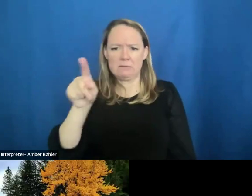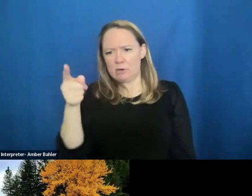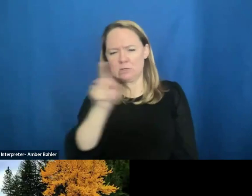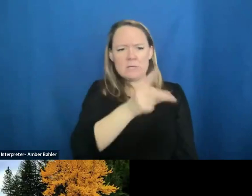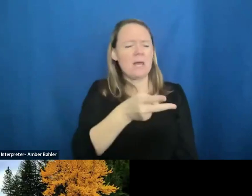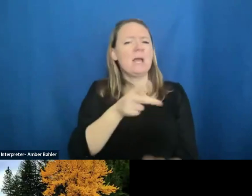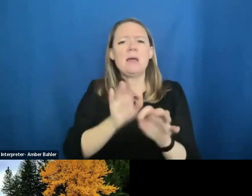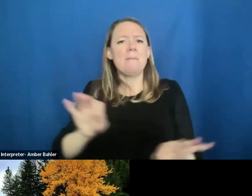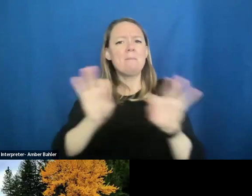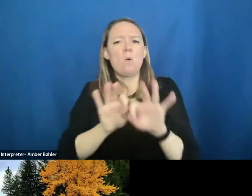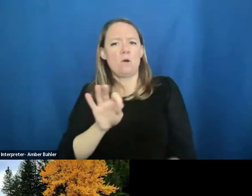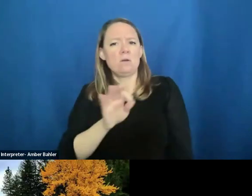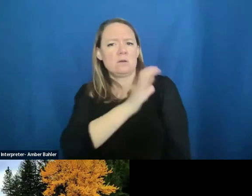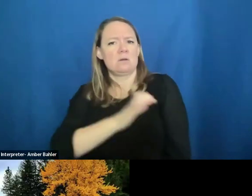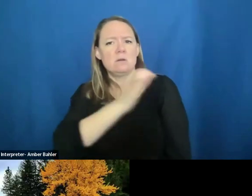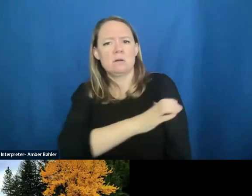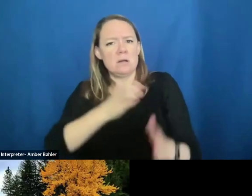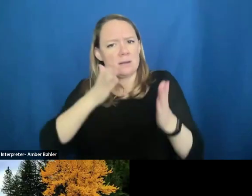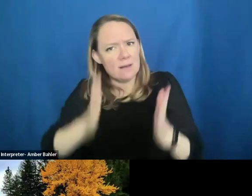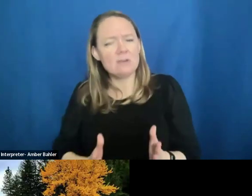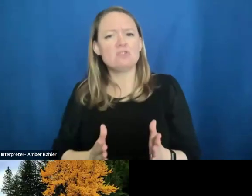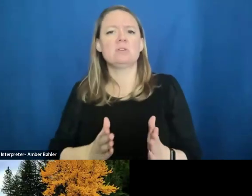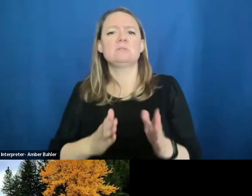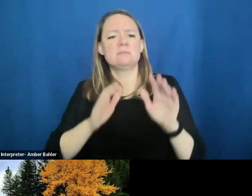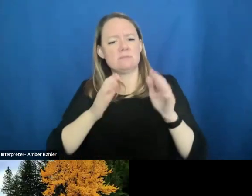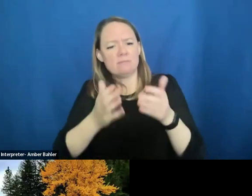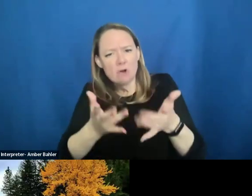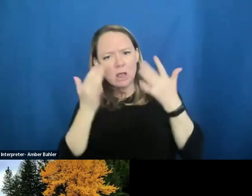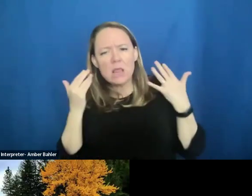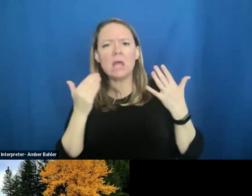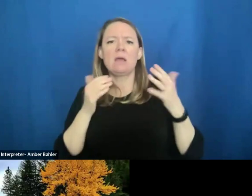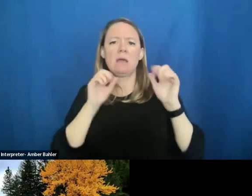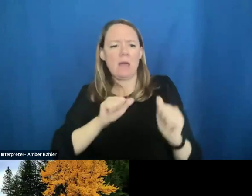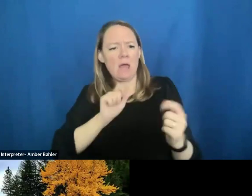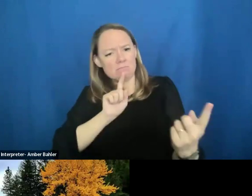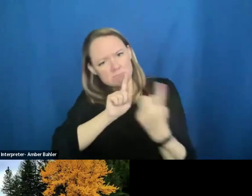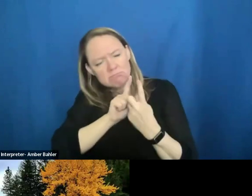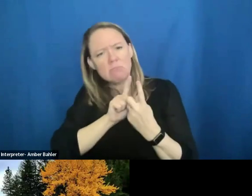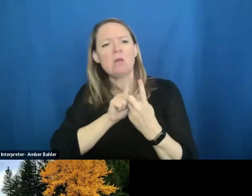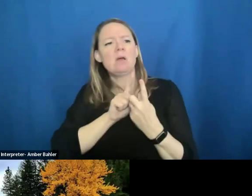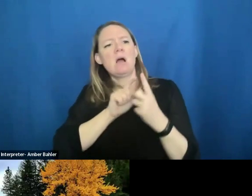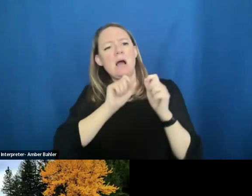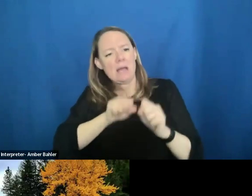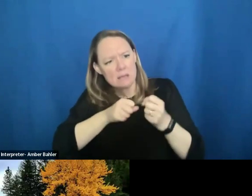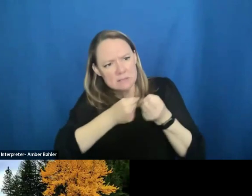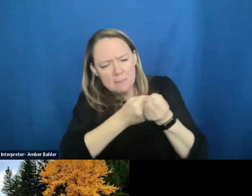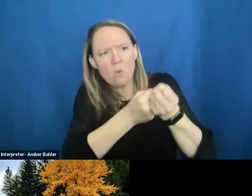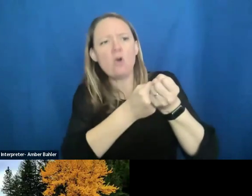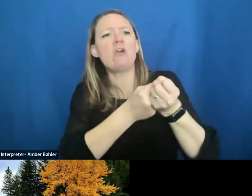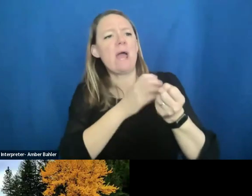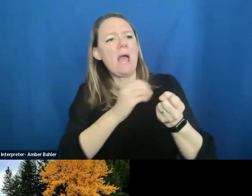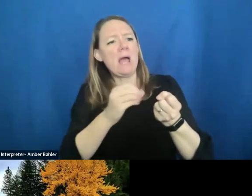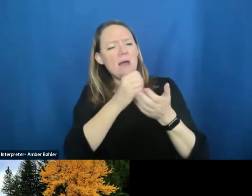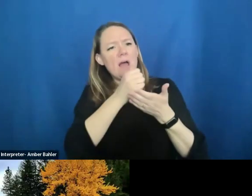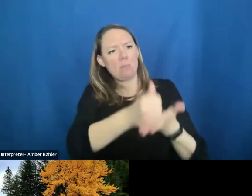to empathize, provide support, and direct them to what is meaningful for them on their way to recovery. In